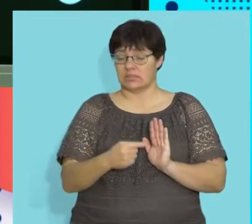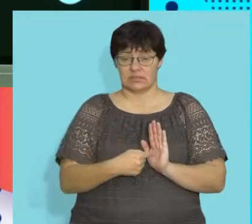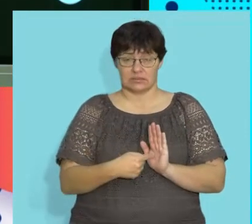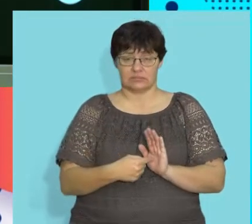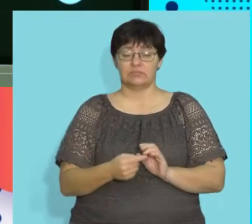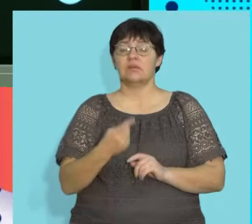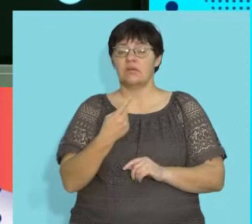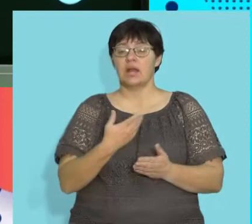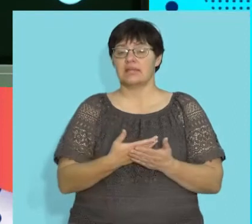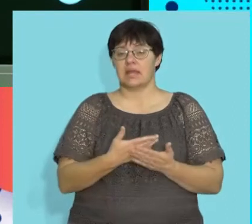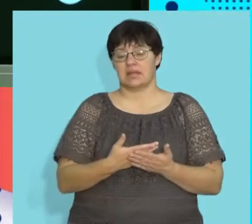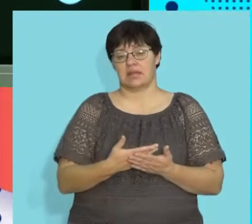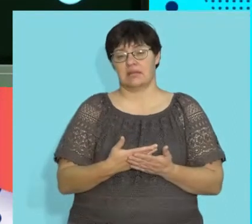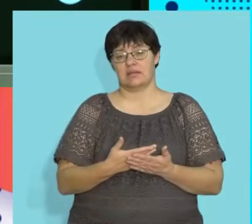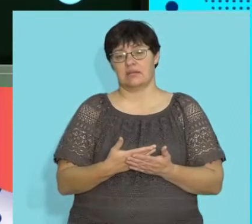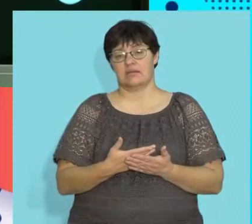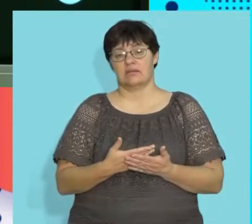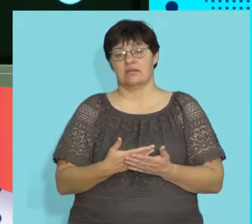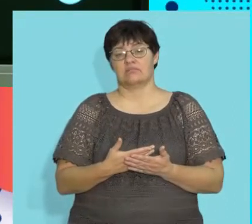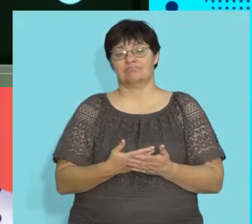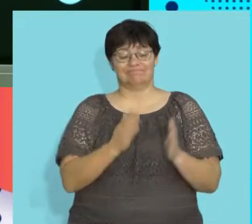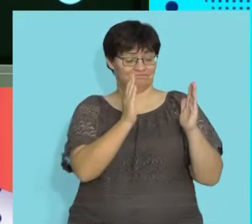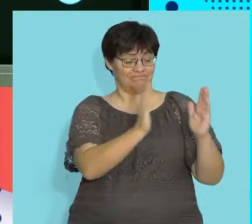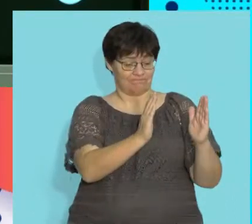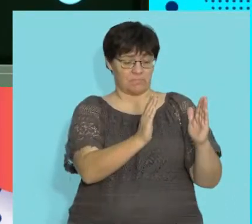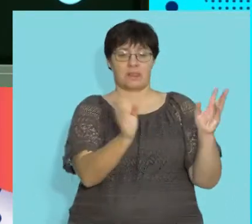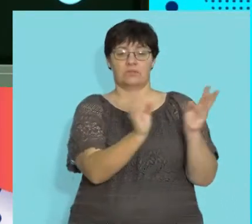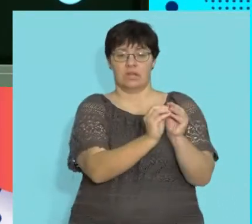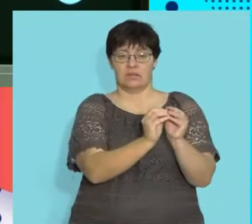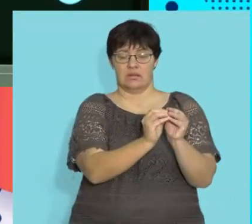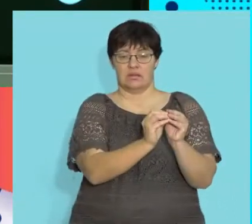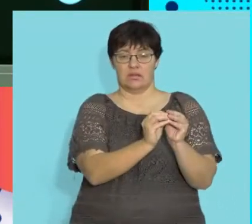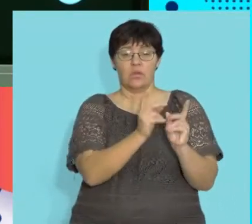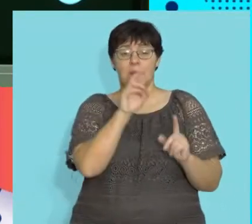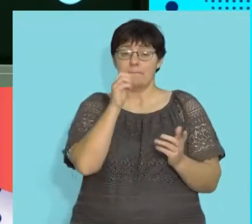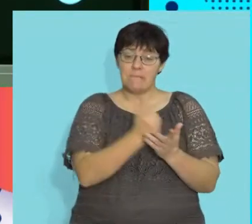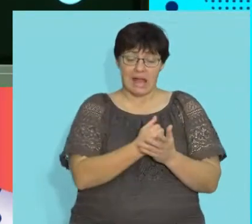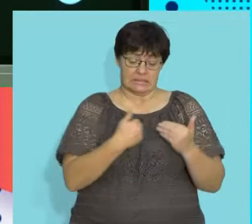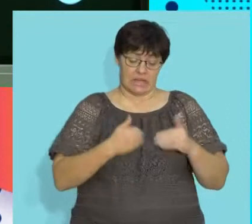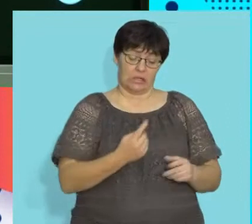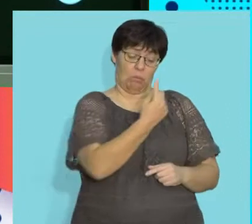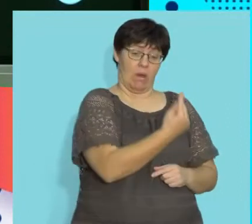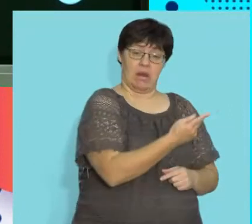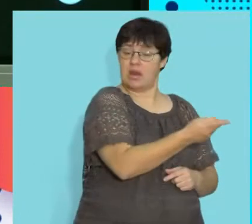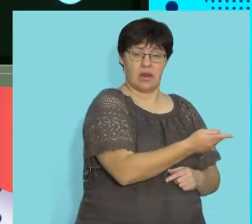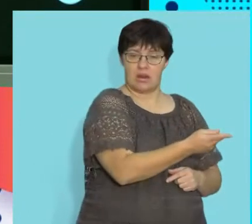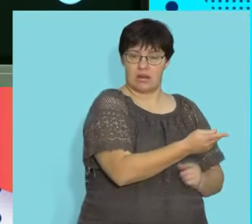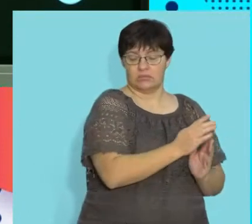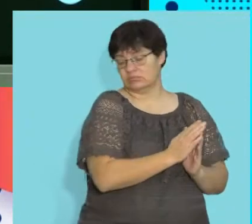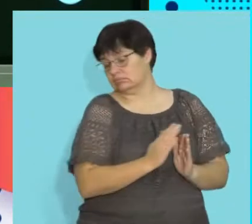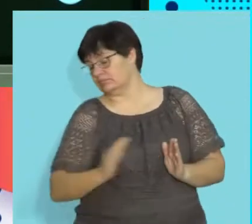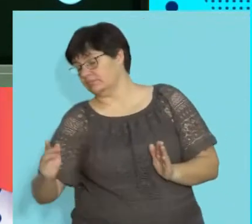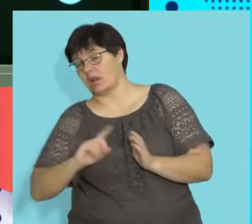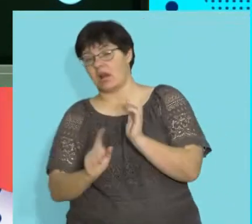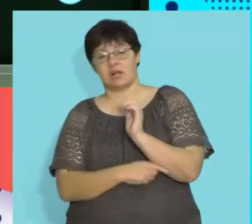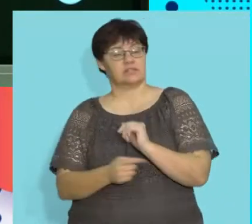can actually add a certain portion of terms of the sequence together. I don't have to start at term 1 going to the